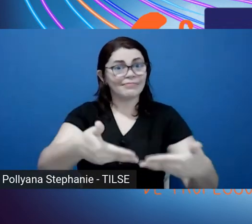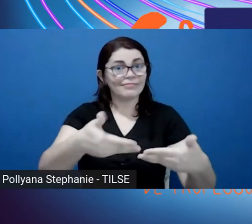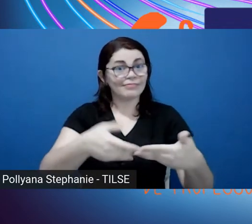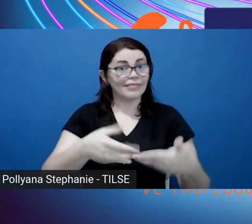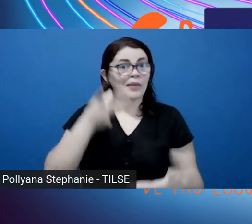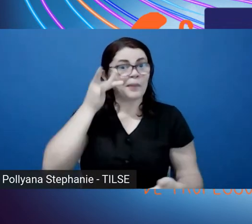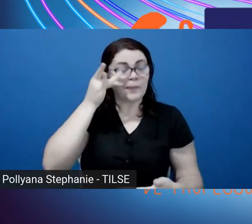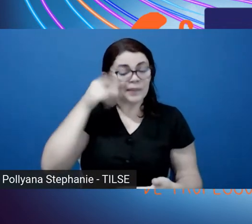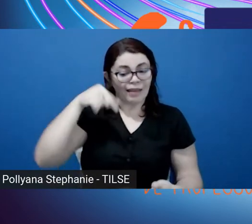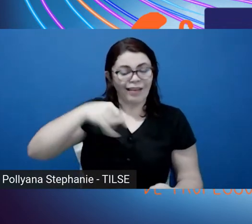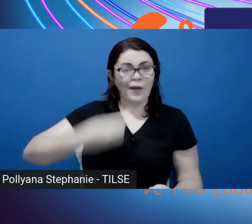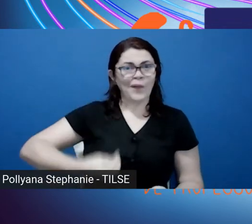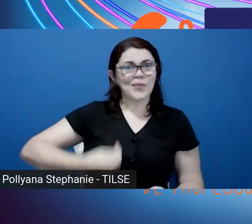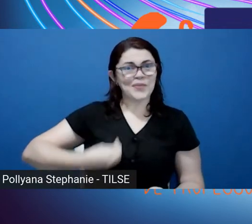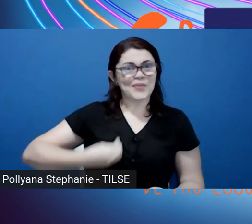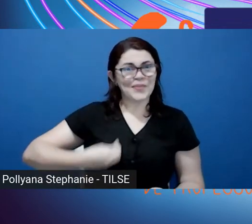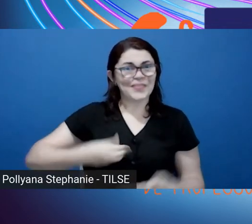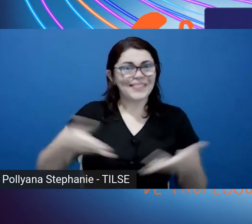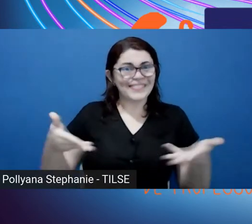here today.